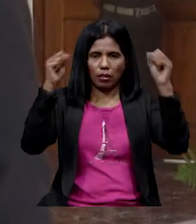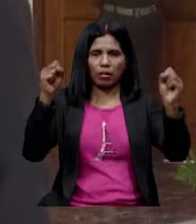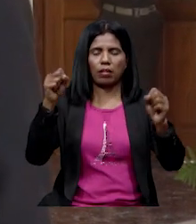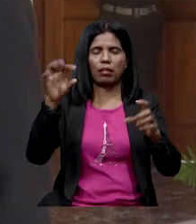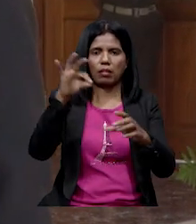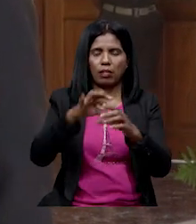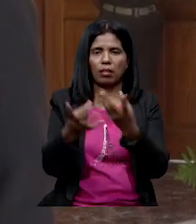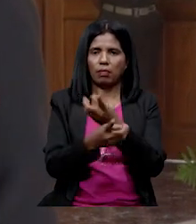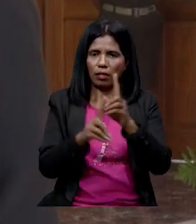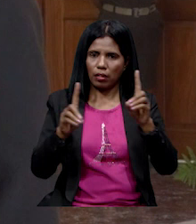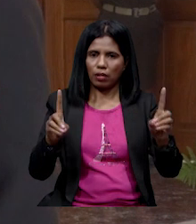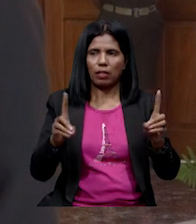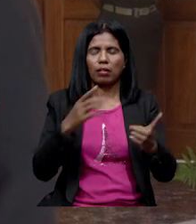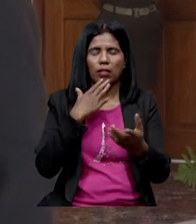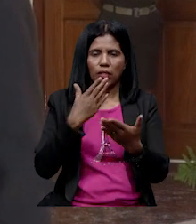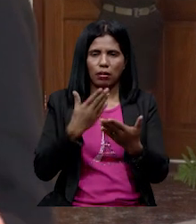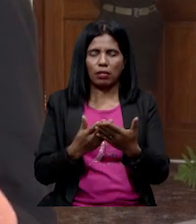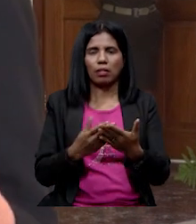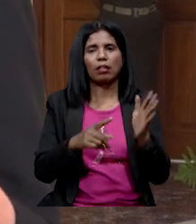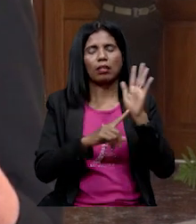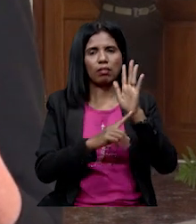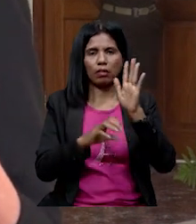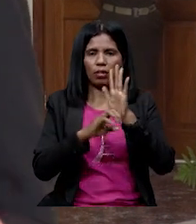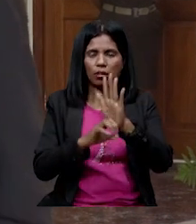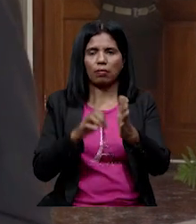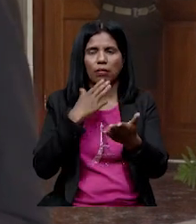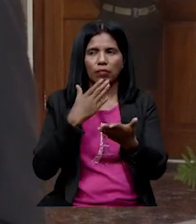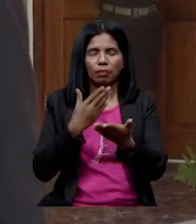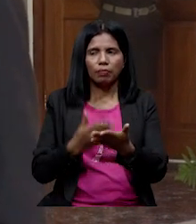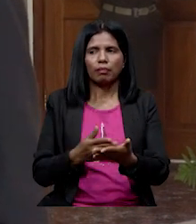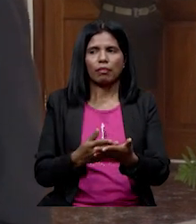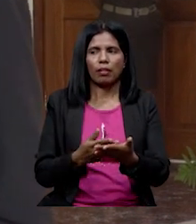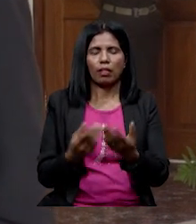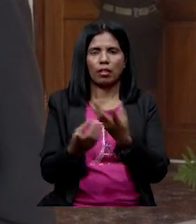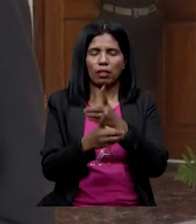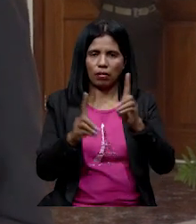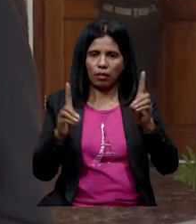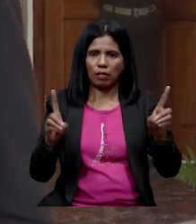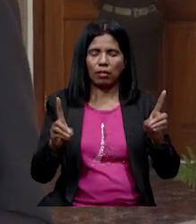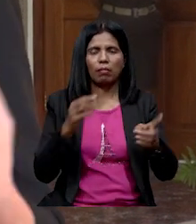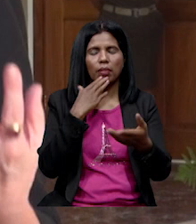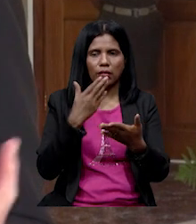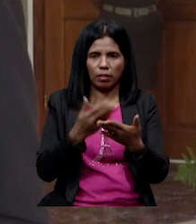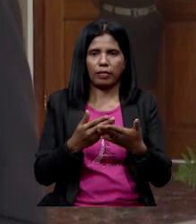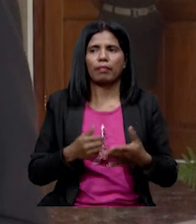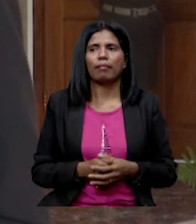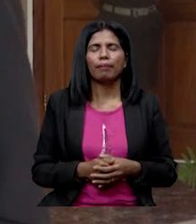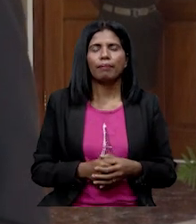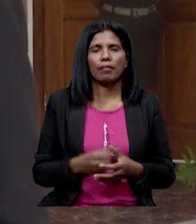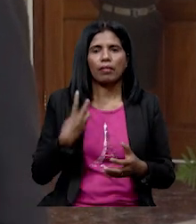an excellent example of the developed democracy. The whole world